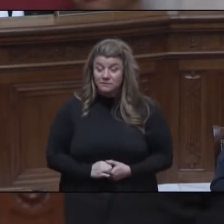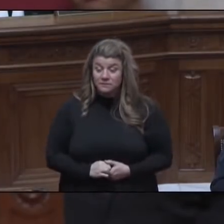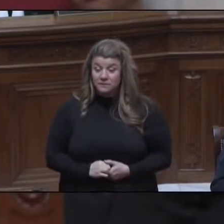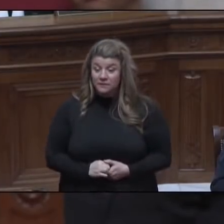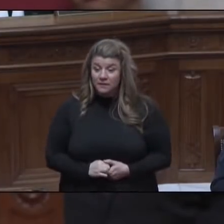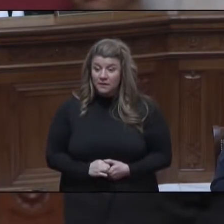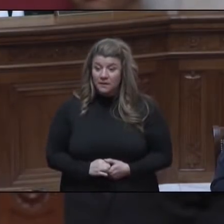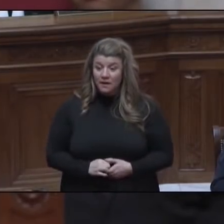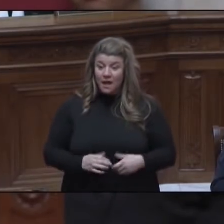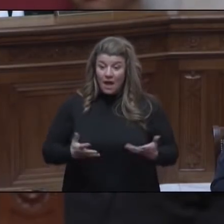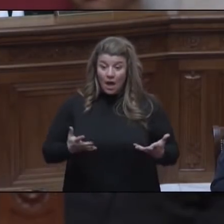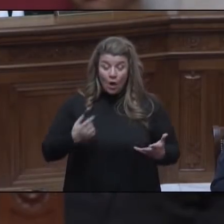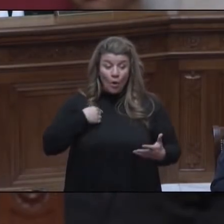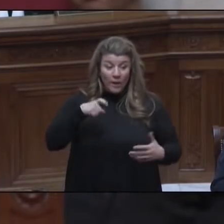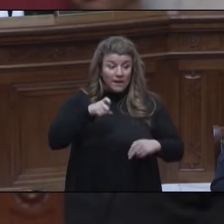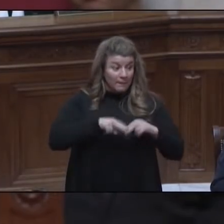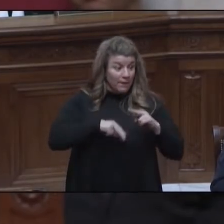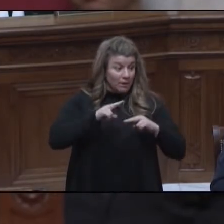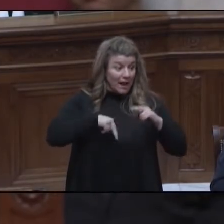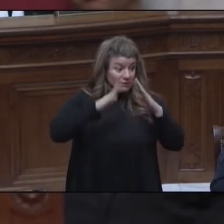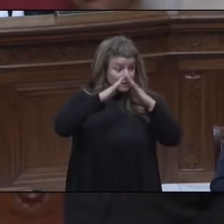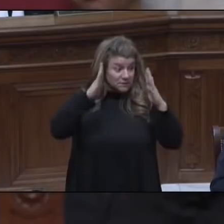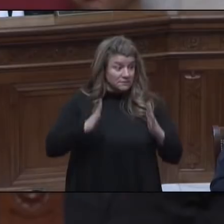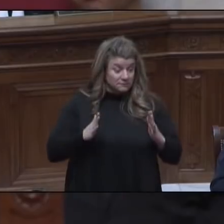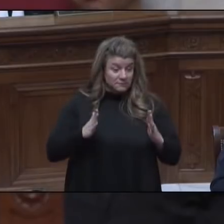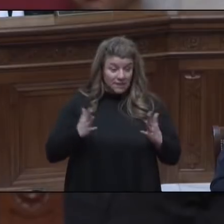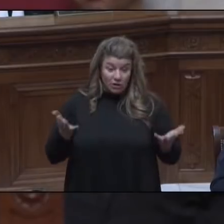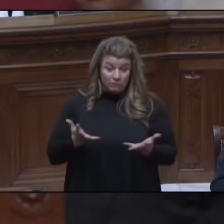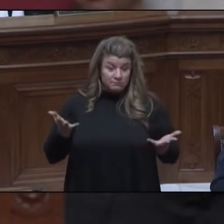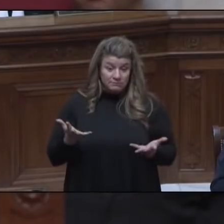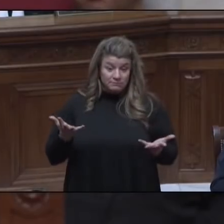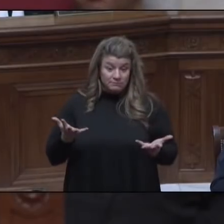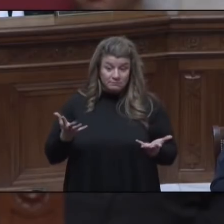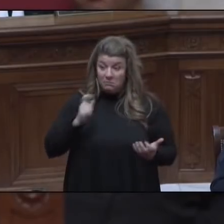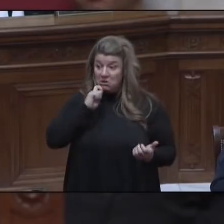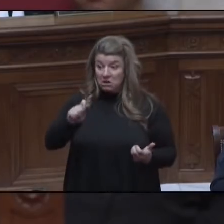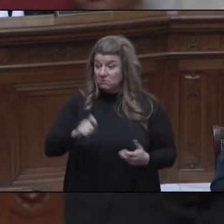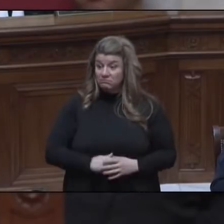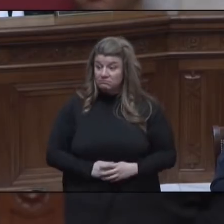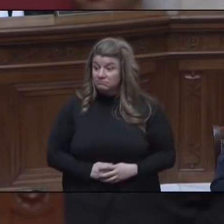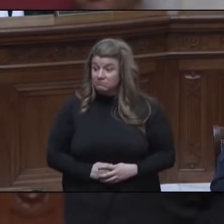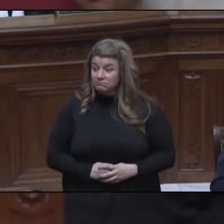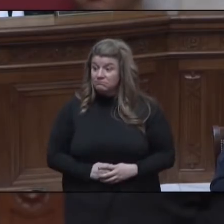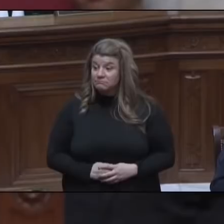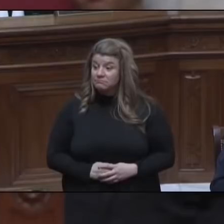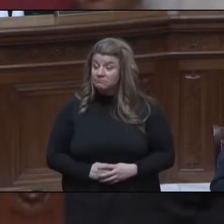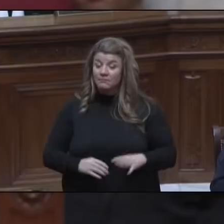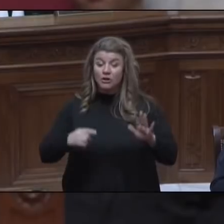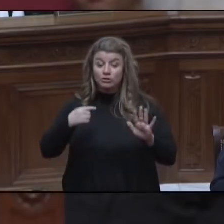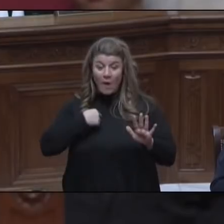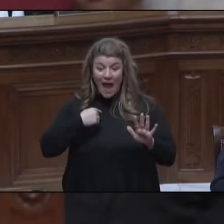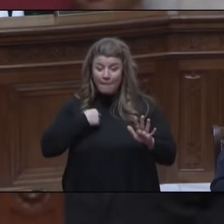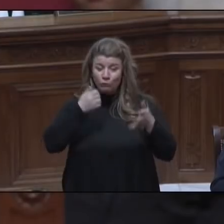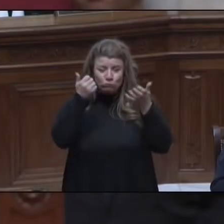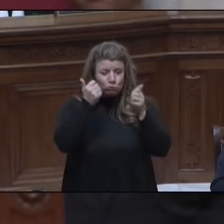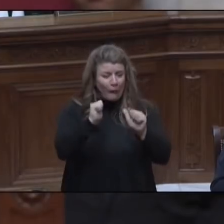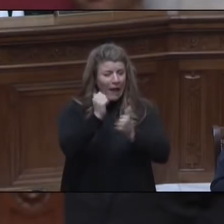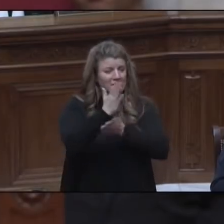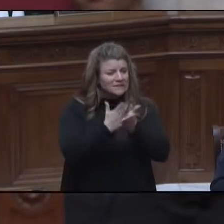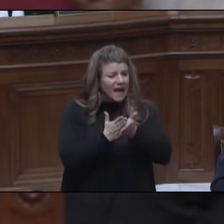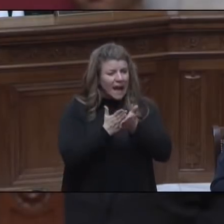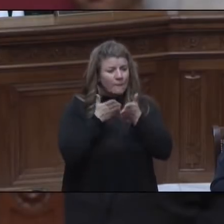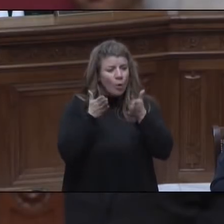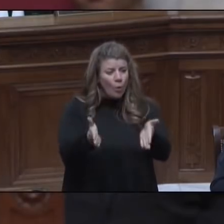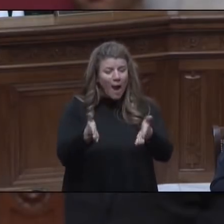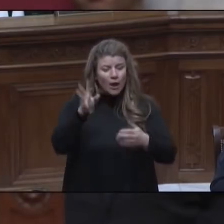We got to build houses in West Virginia, people. That's all there is to it. So I'm trying to try some way to create